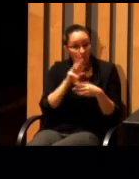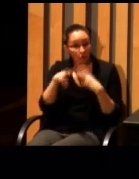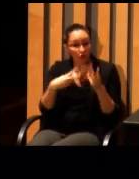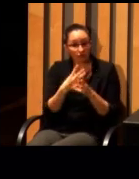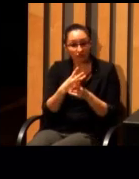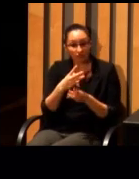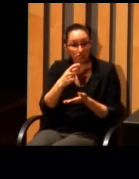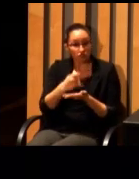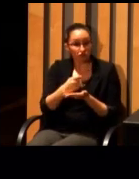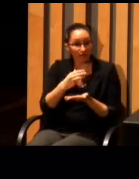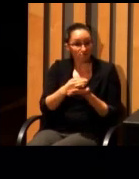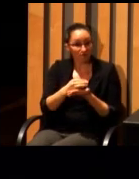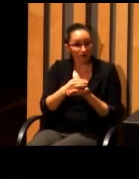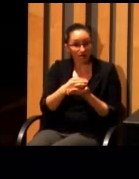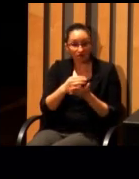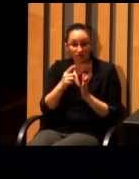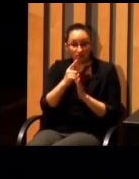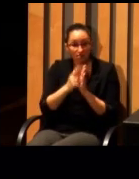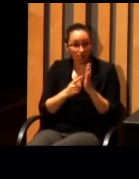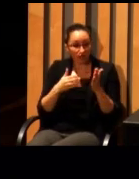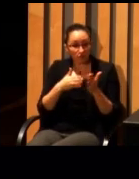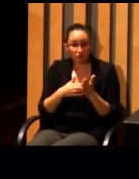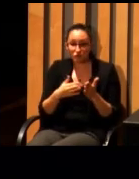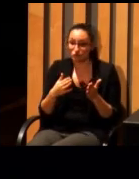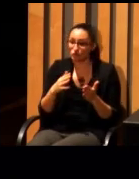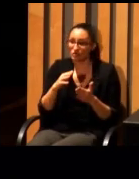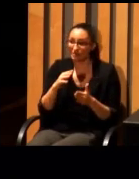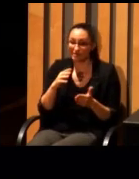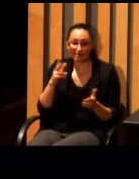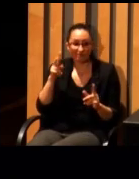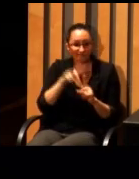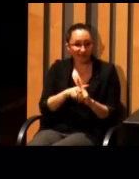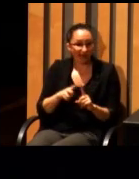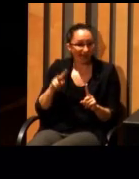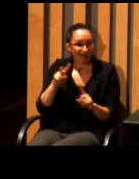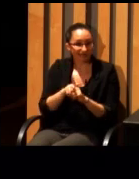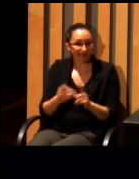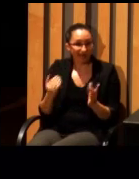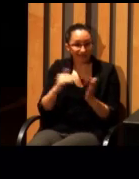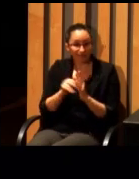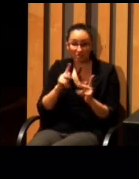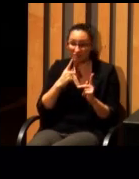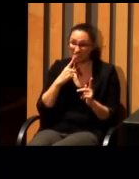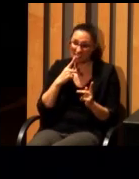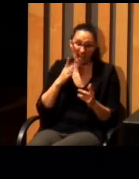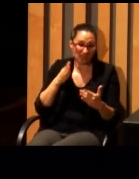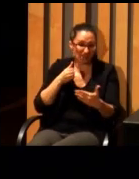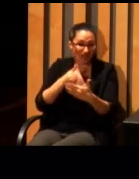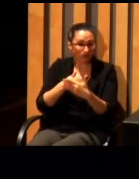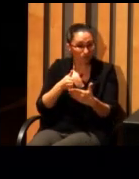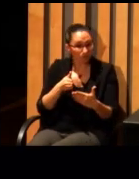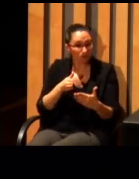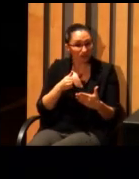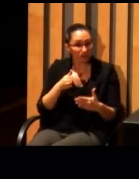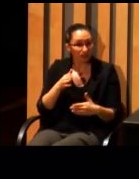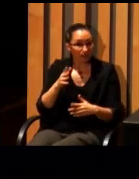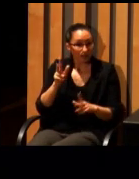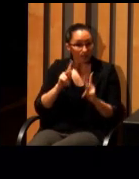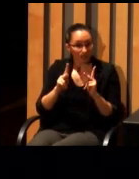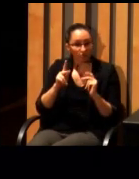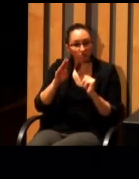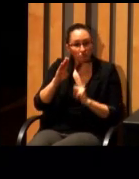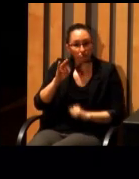has made its way through, been refiled, these kinds of things. Other people have suggested lawsuits against those broadcasters who have deals with